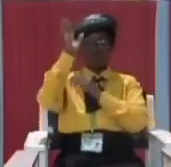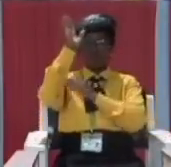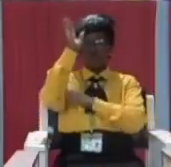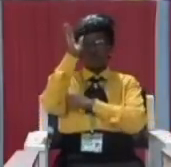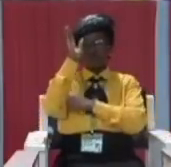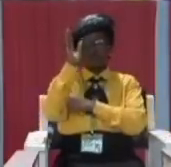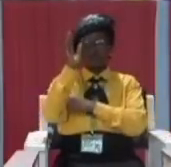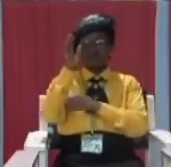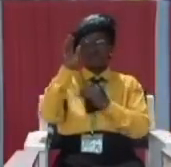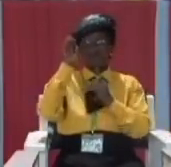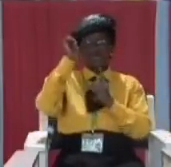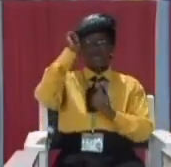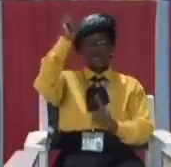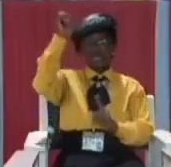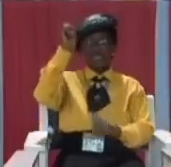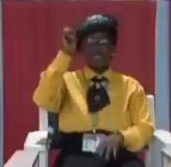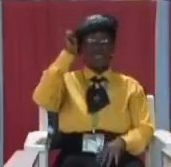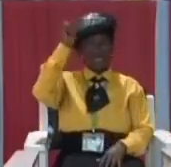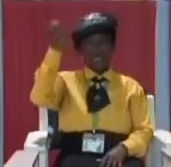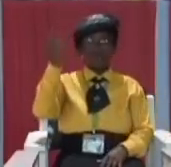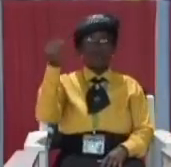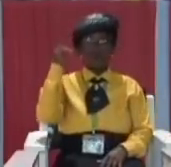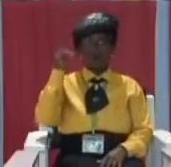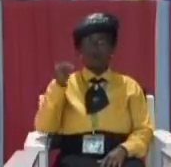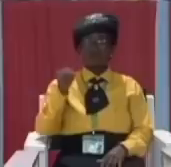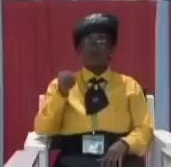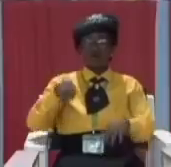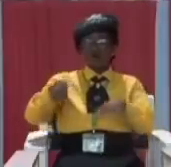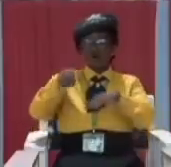It was an ordinary mud,